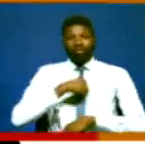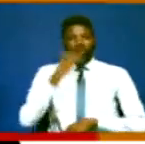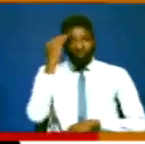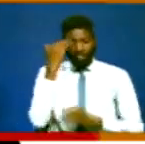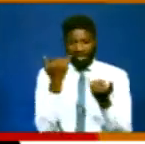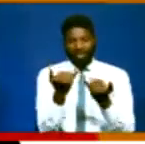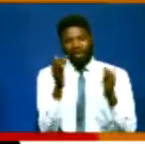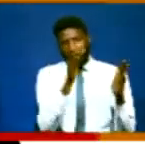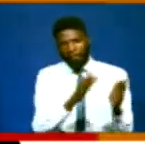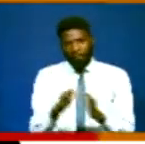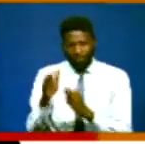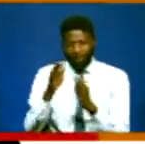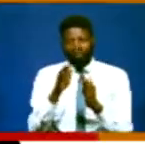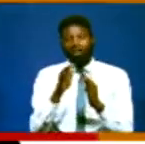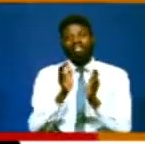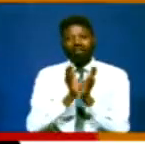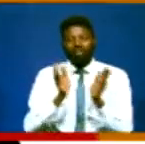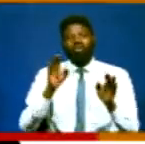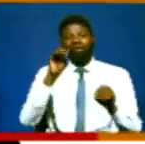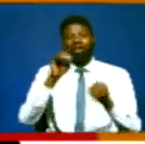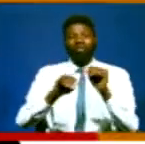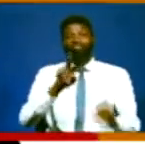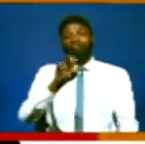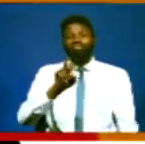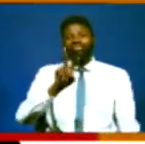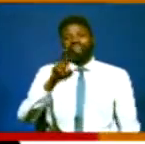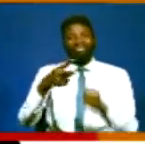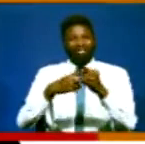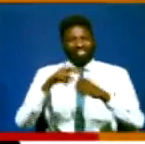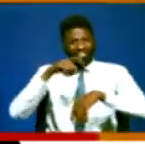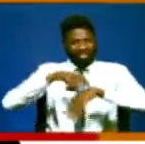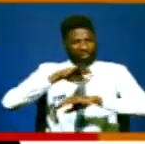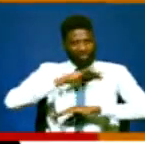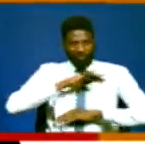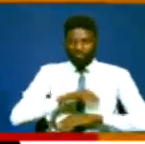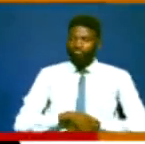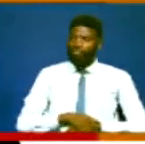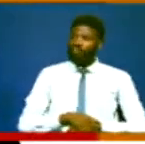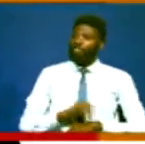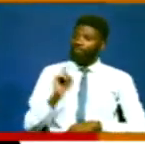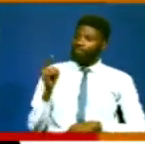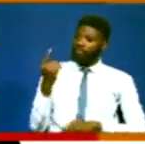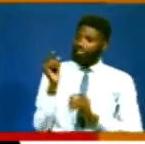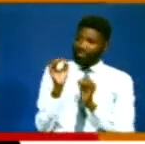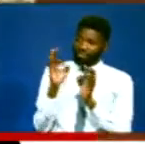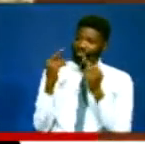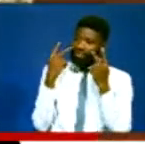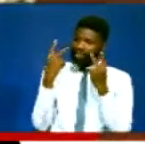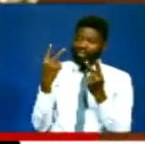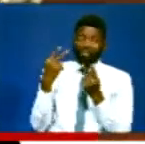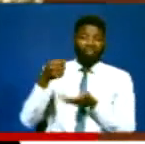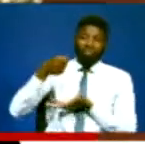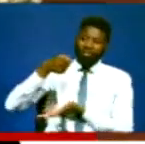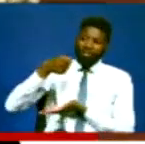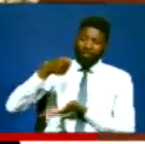in 2027. We have enough time. First of all, if you get to look at the budgeting that normally is